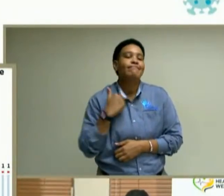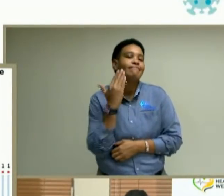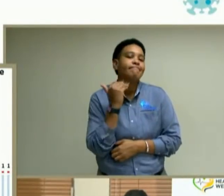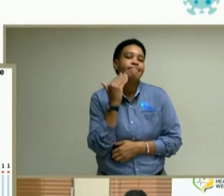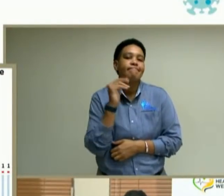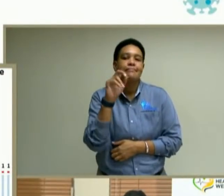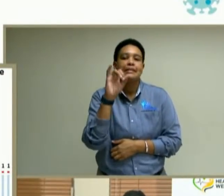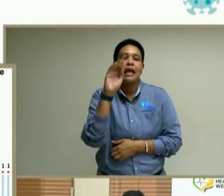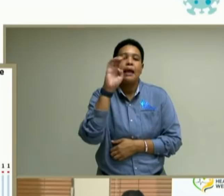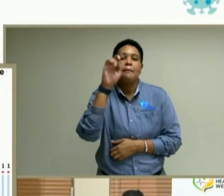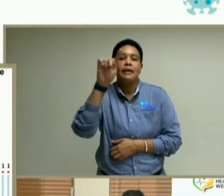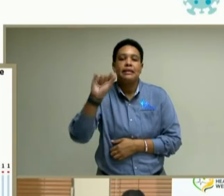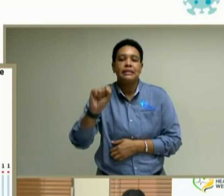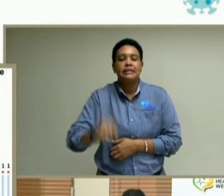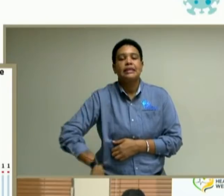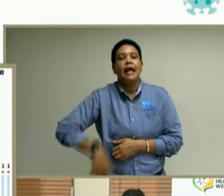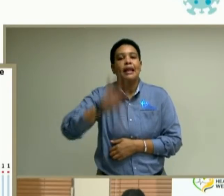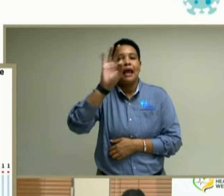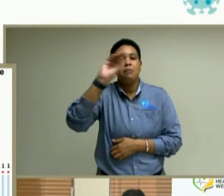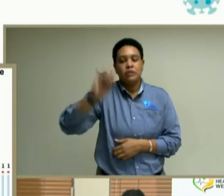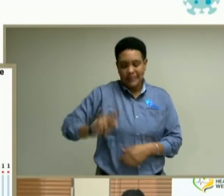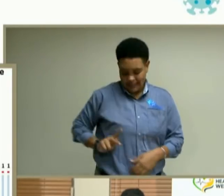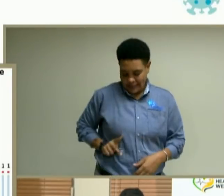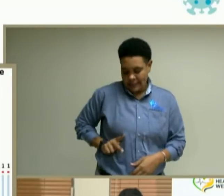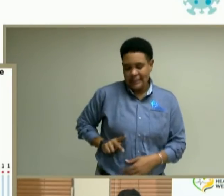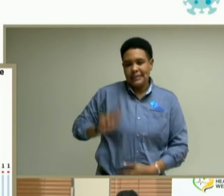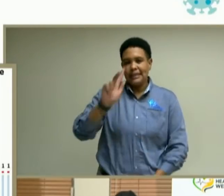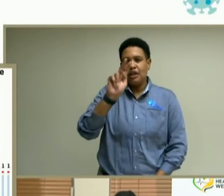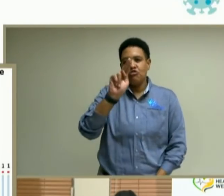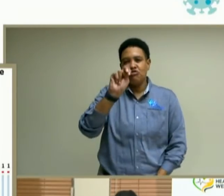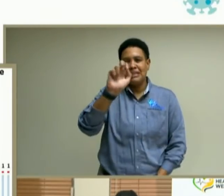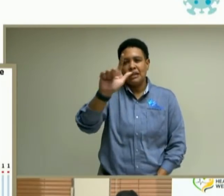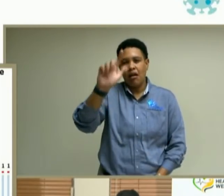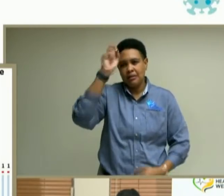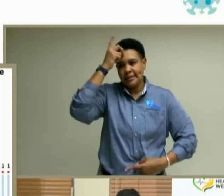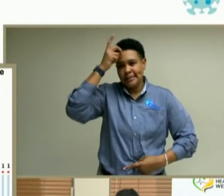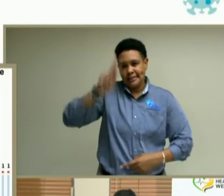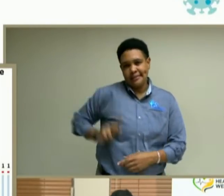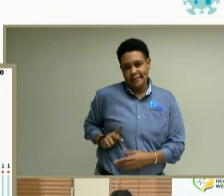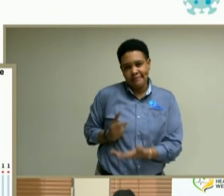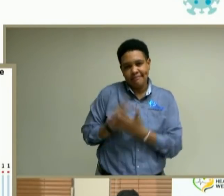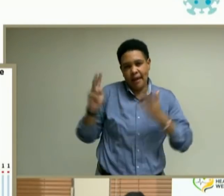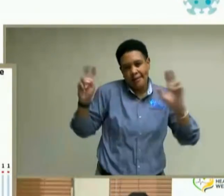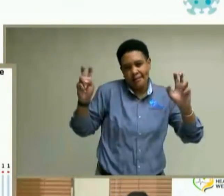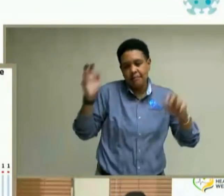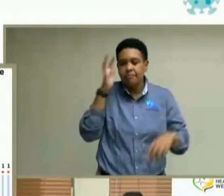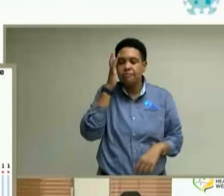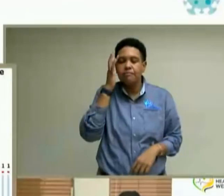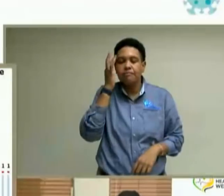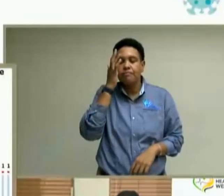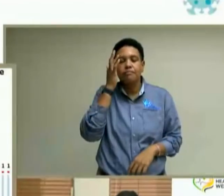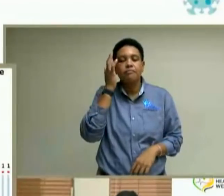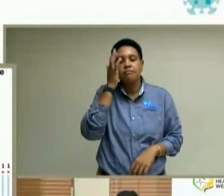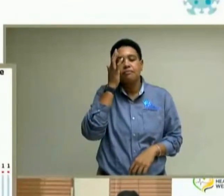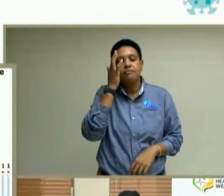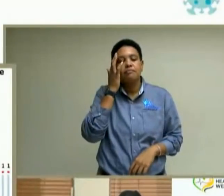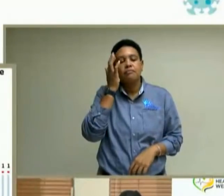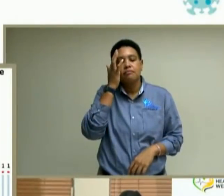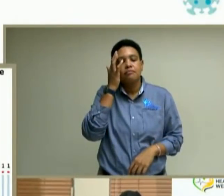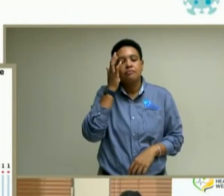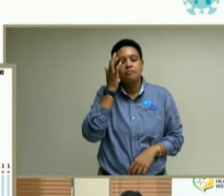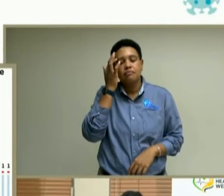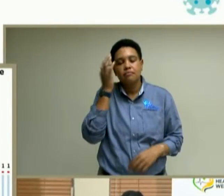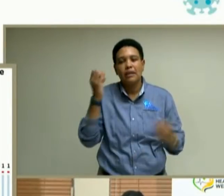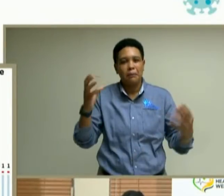and 9% had renal disease. And this is the picture. Many combination of